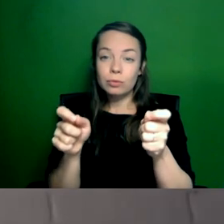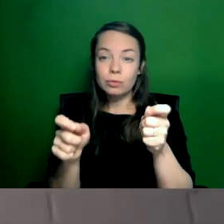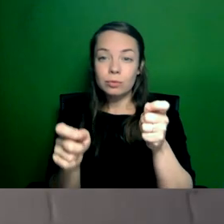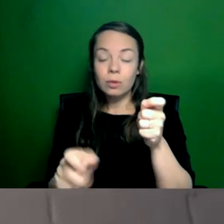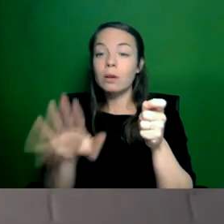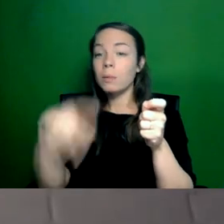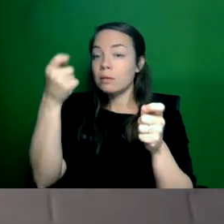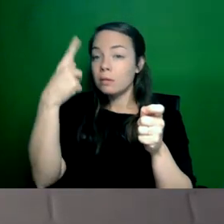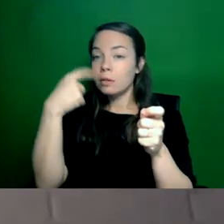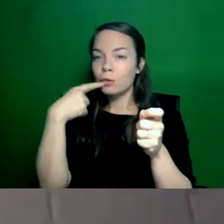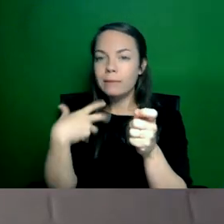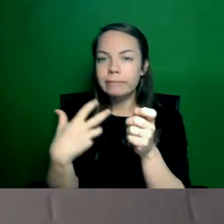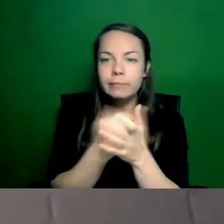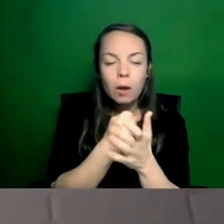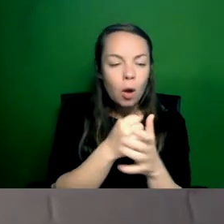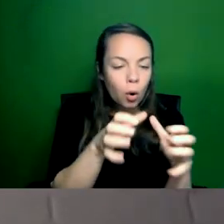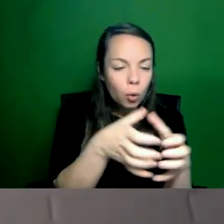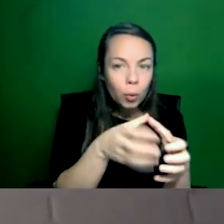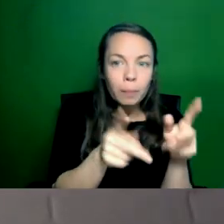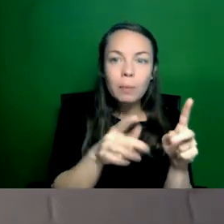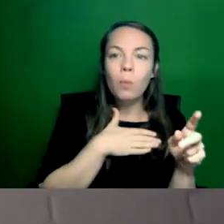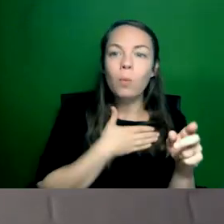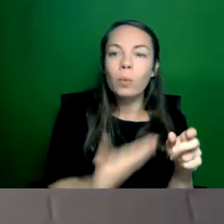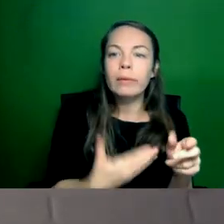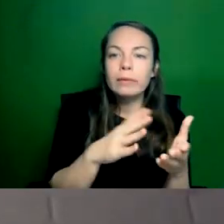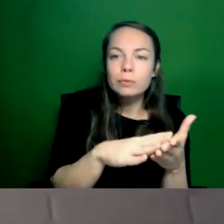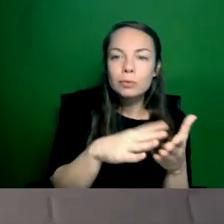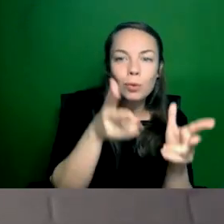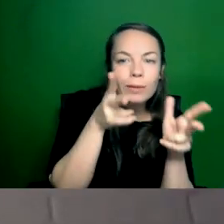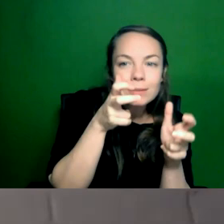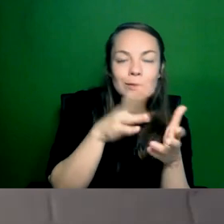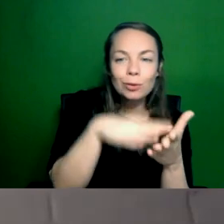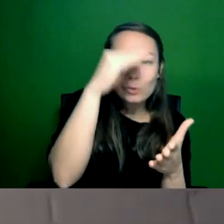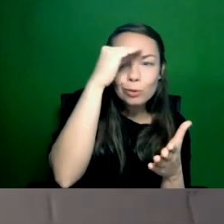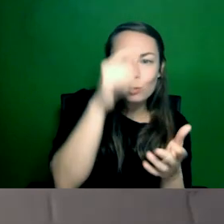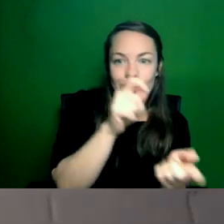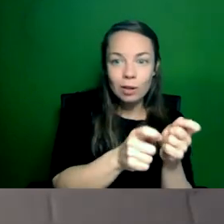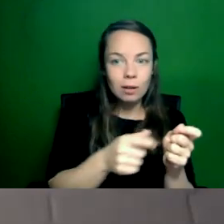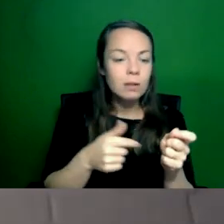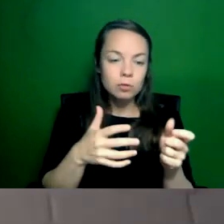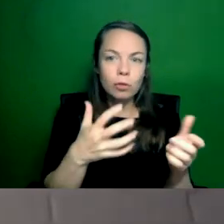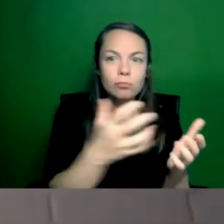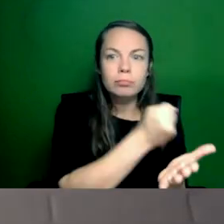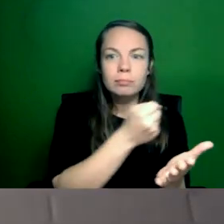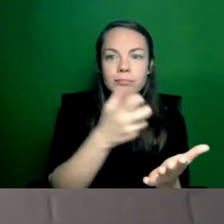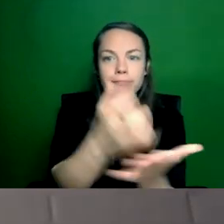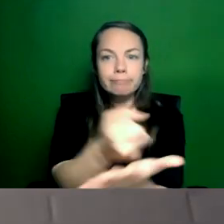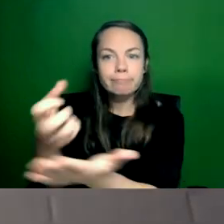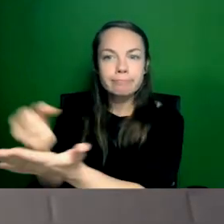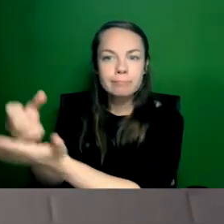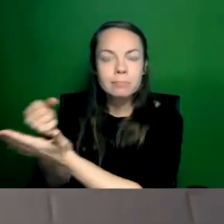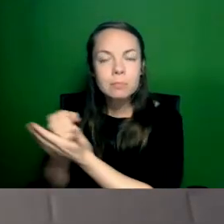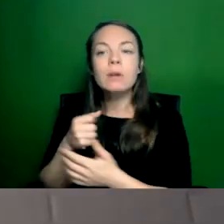of pockets of people who are willing to listen and really grow and cultivate those pockets of people. And then as you grow